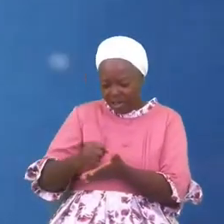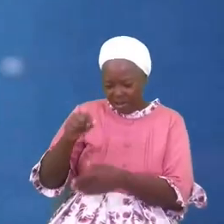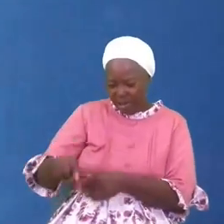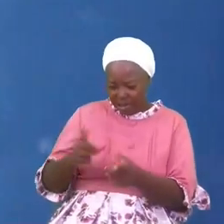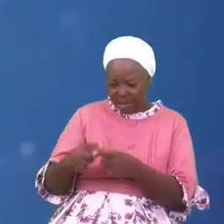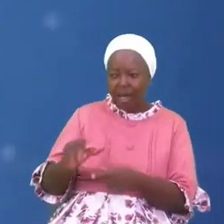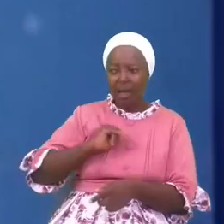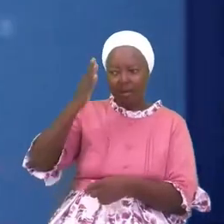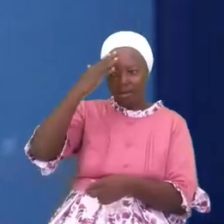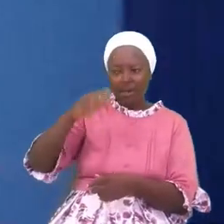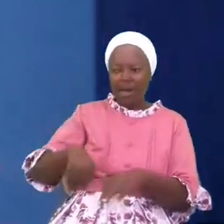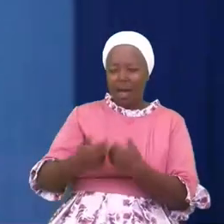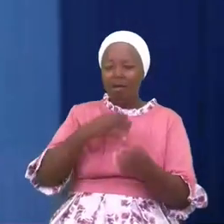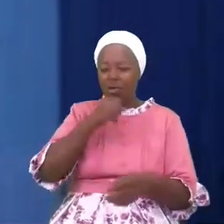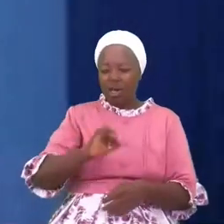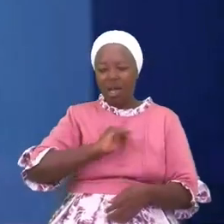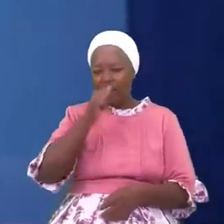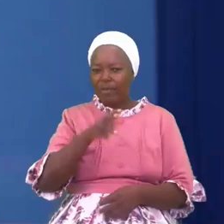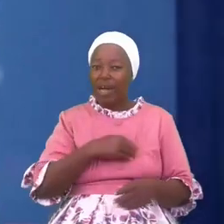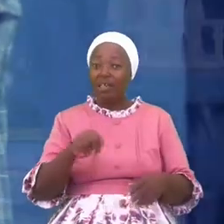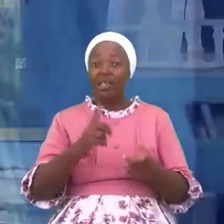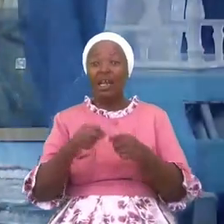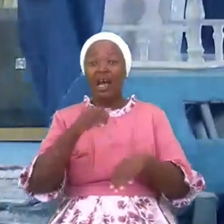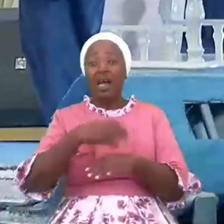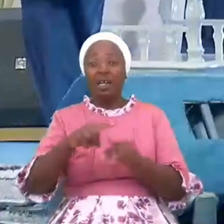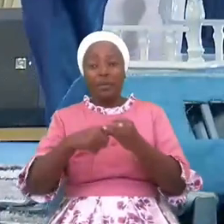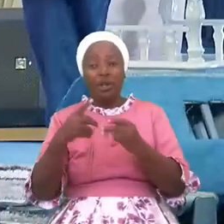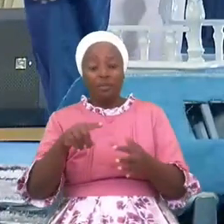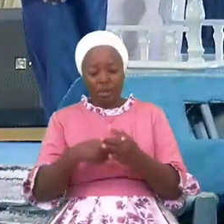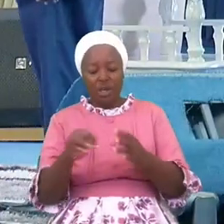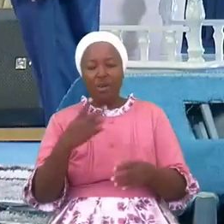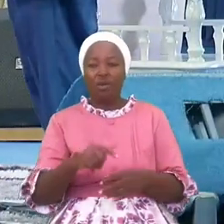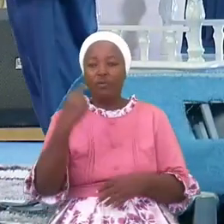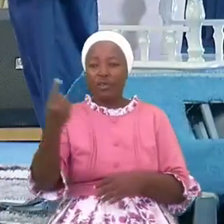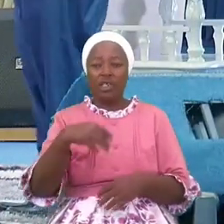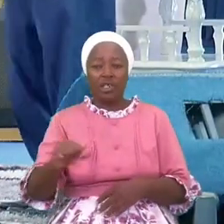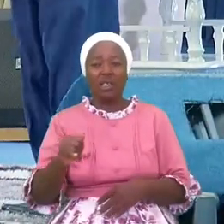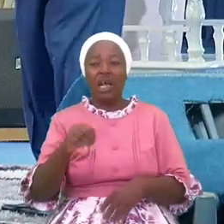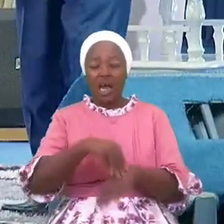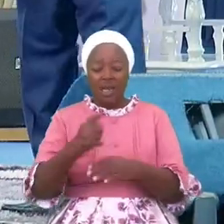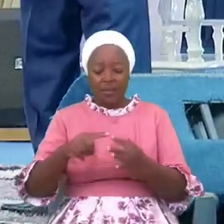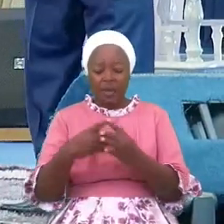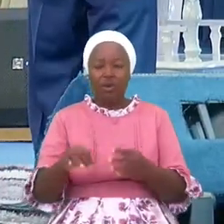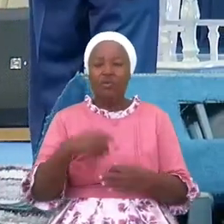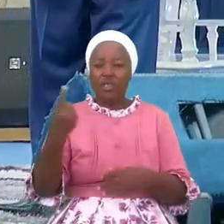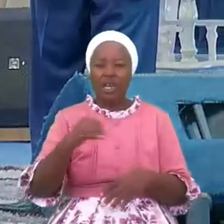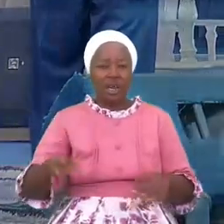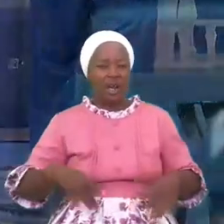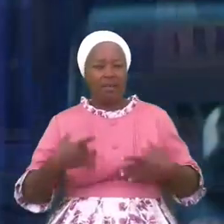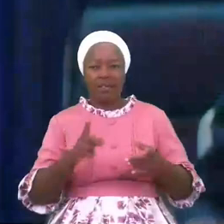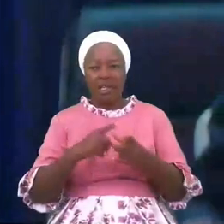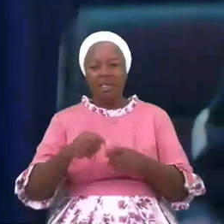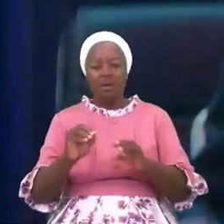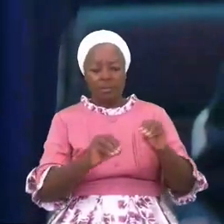of eternity, at the beginning of eternal life, they say put your date of birth. That's the date of being